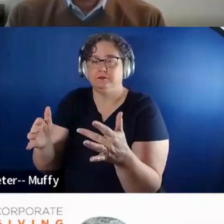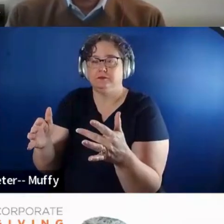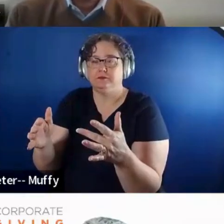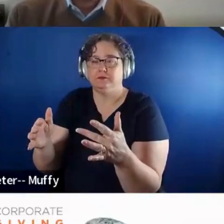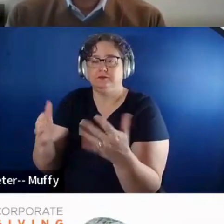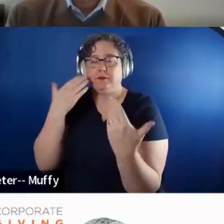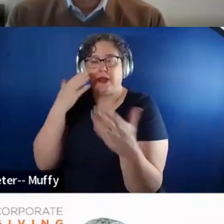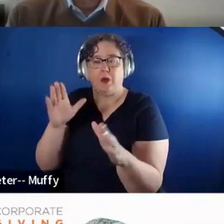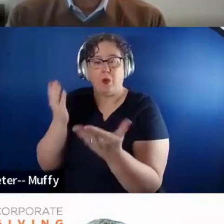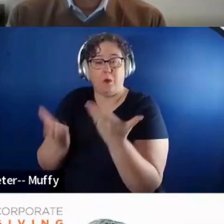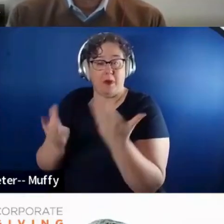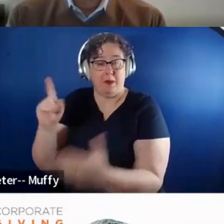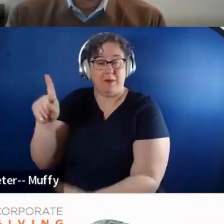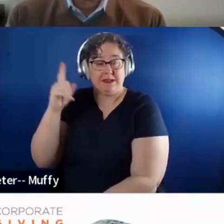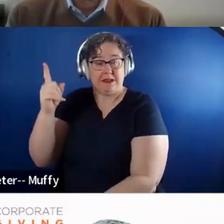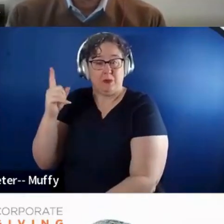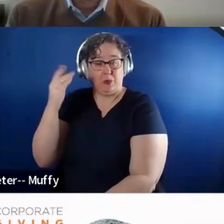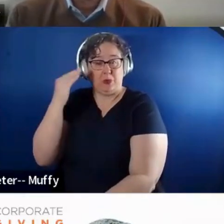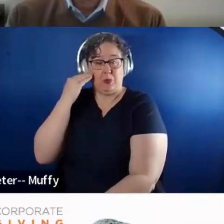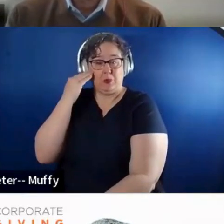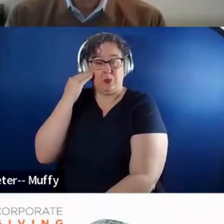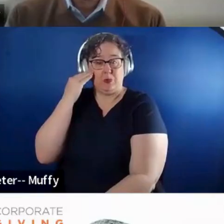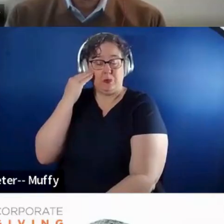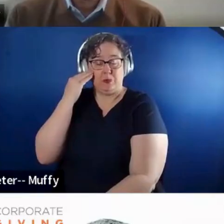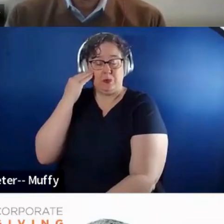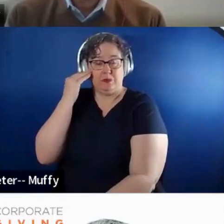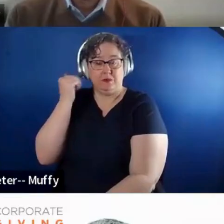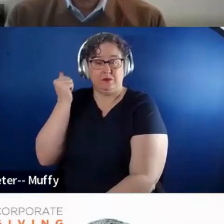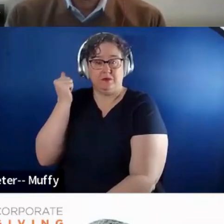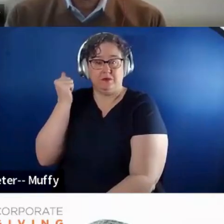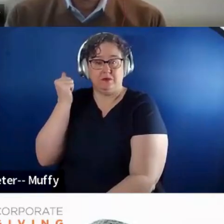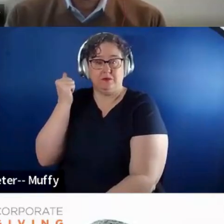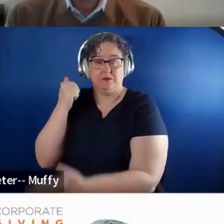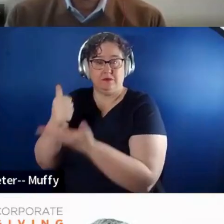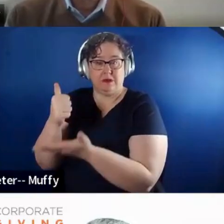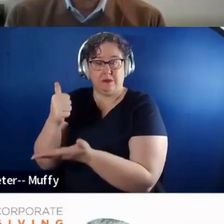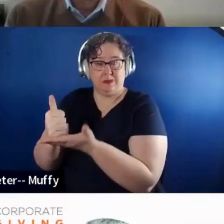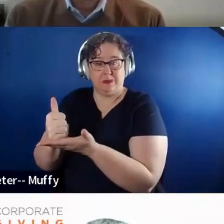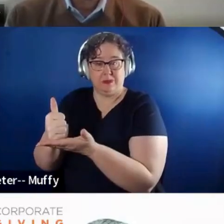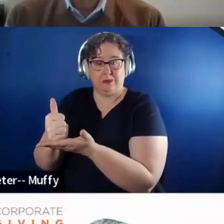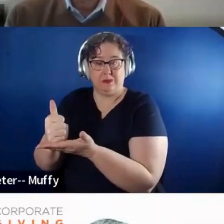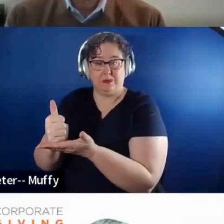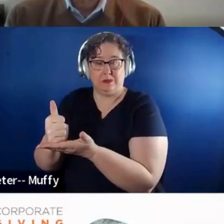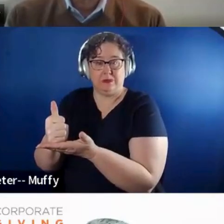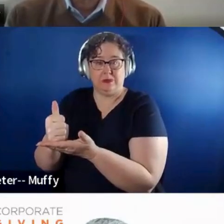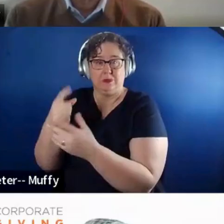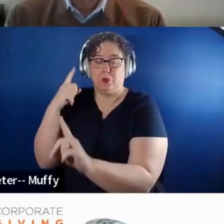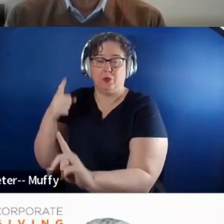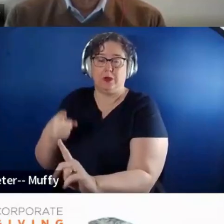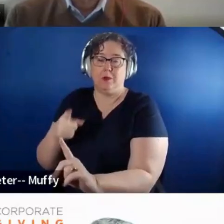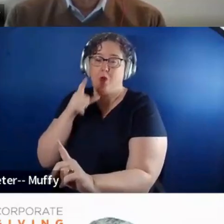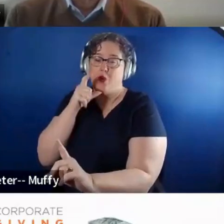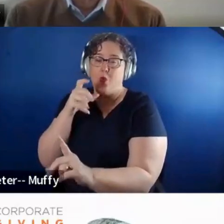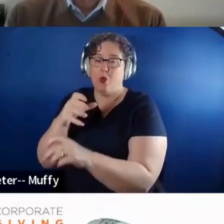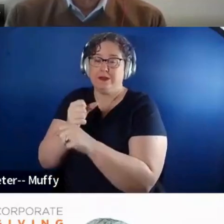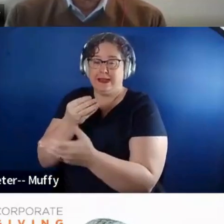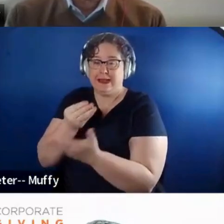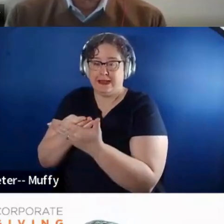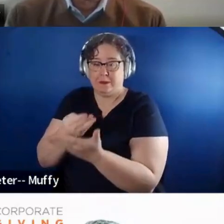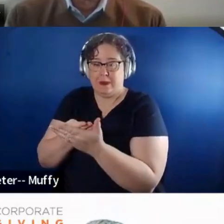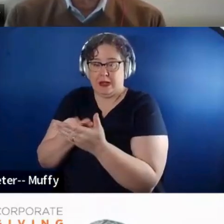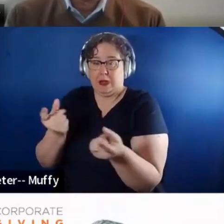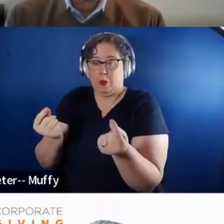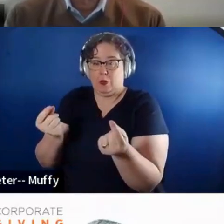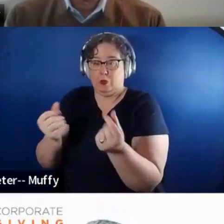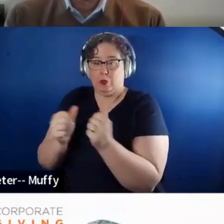I don't know, maybe somebody will help you, but you know, it really comes down to who's getting the money, what are they going to do